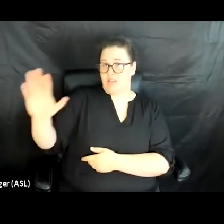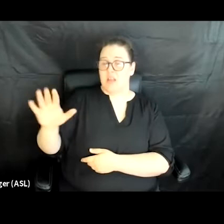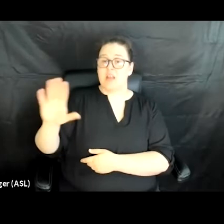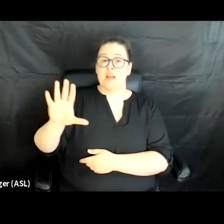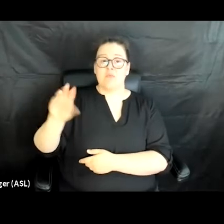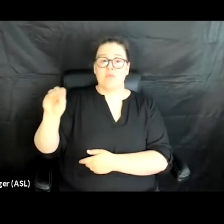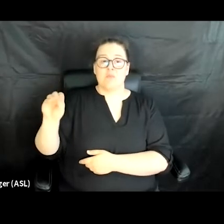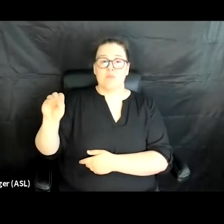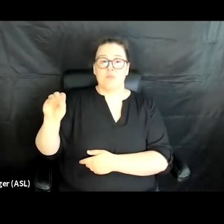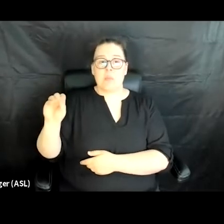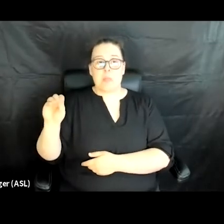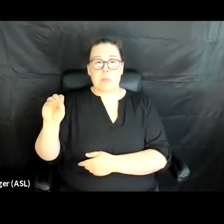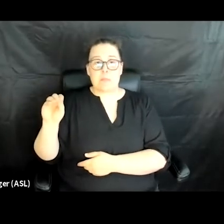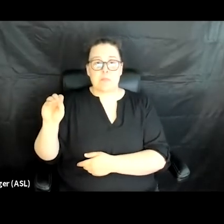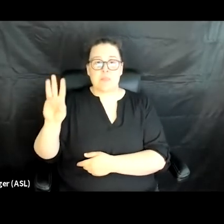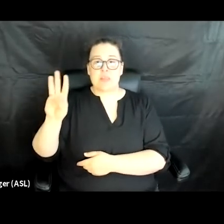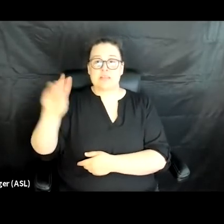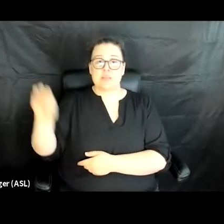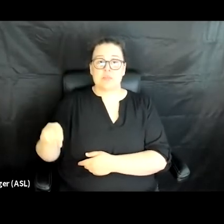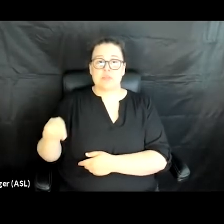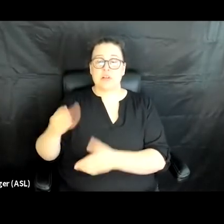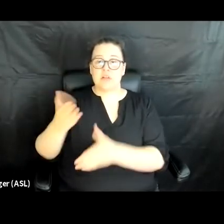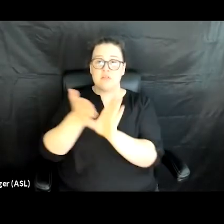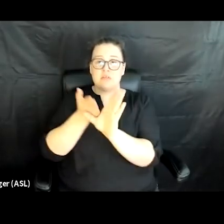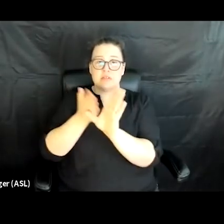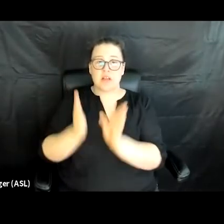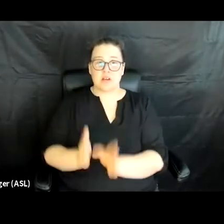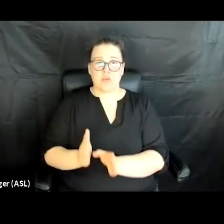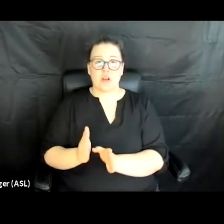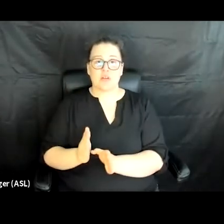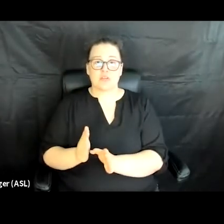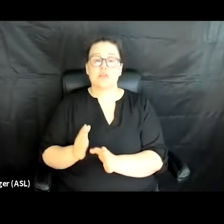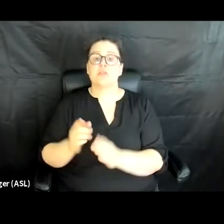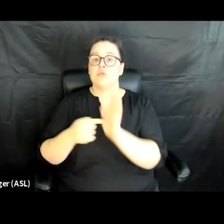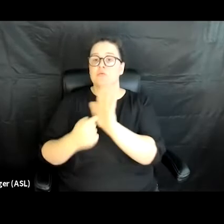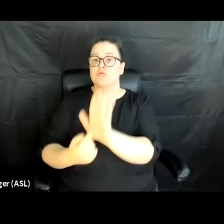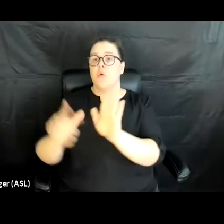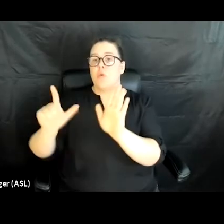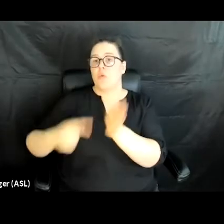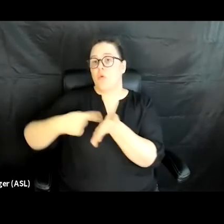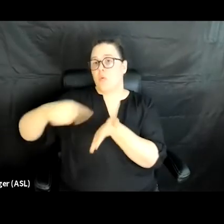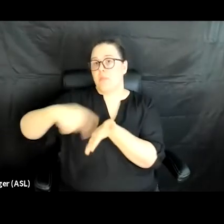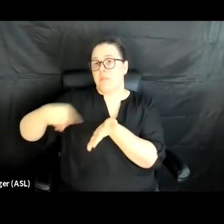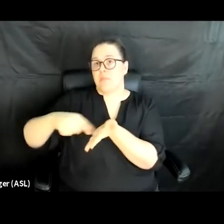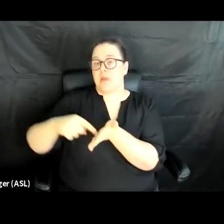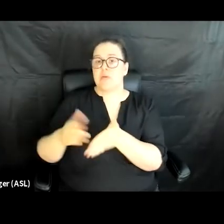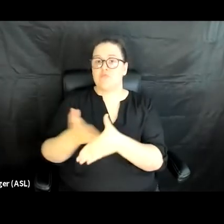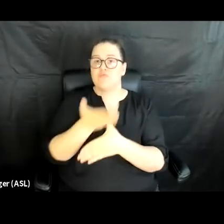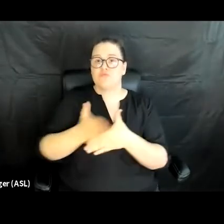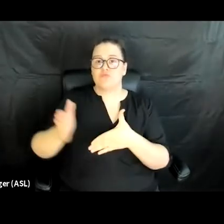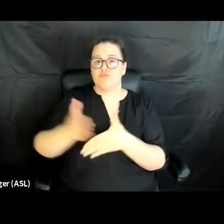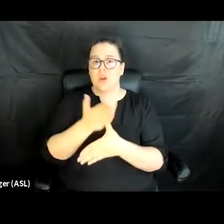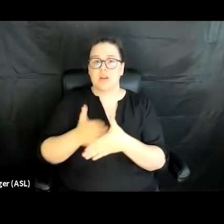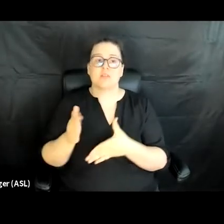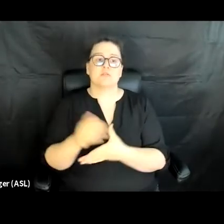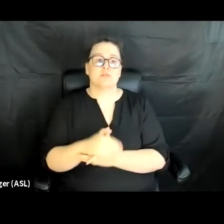psychiatrists take new patients paying with private health insurance. It's indicative of low payment rates. It's indicative of not having enough psychiatrists. But